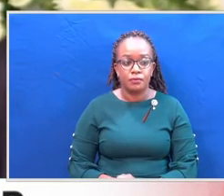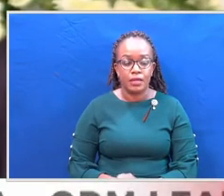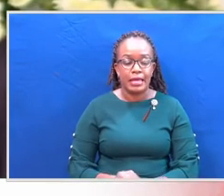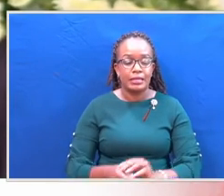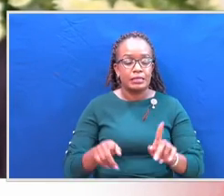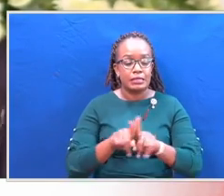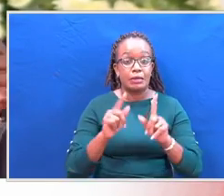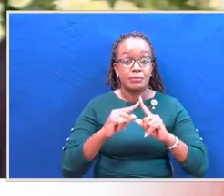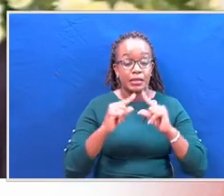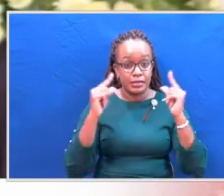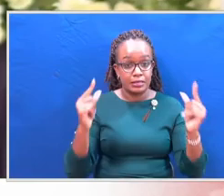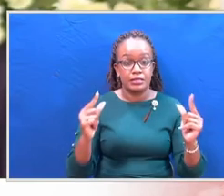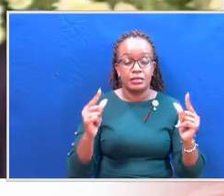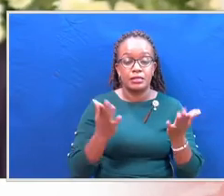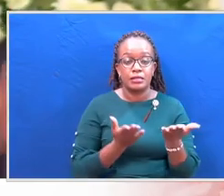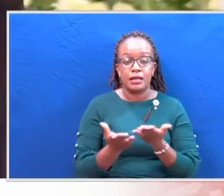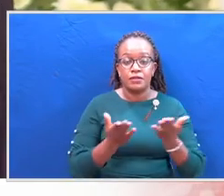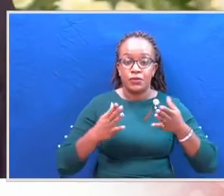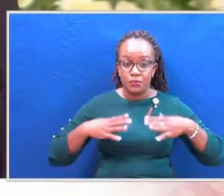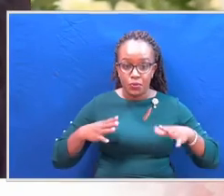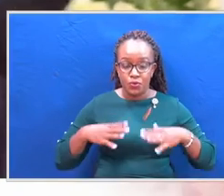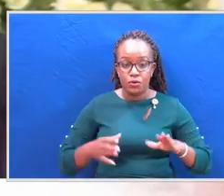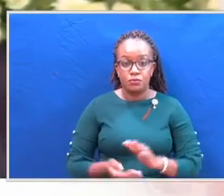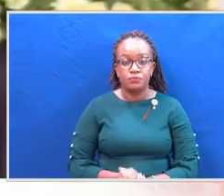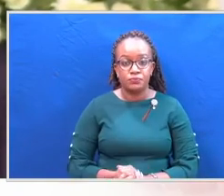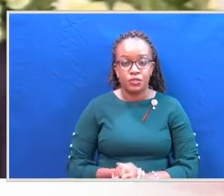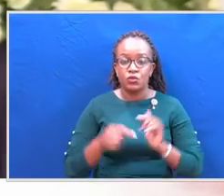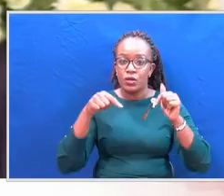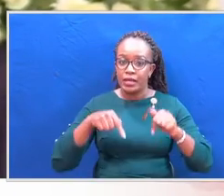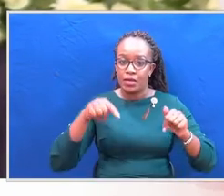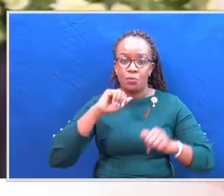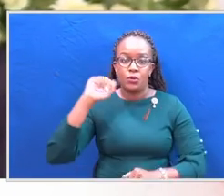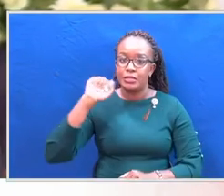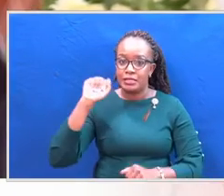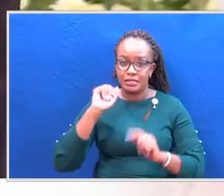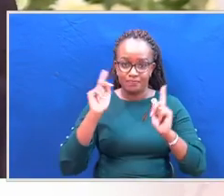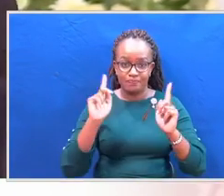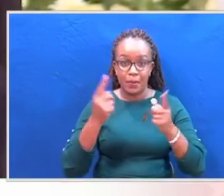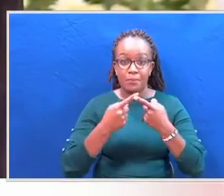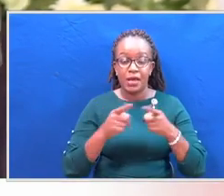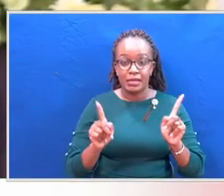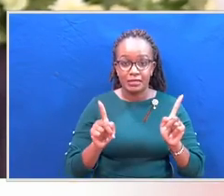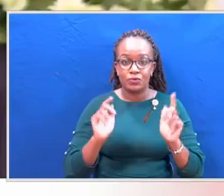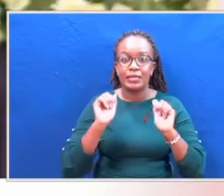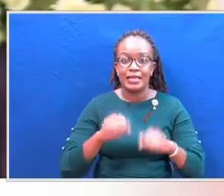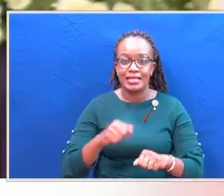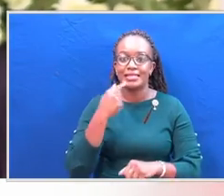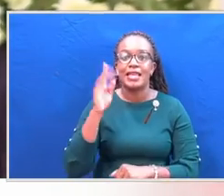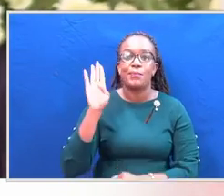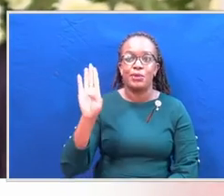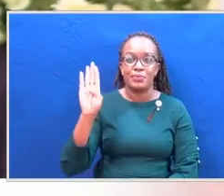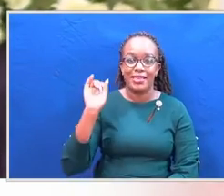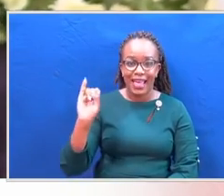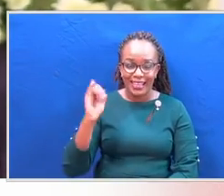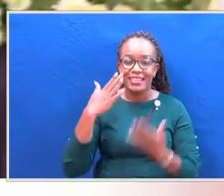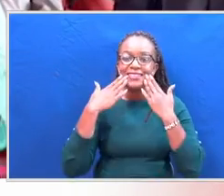correctness in service of the people. Today it's not politics, but I can say BBI. Thank you.